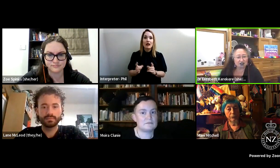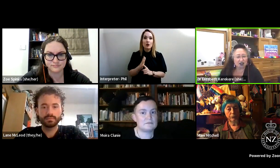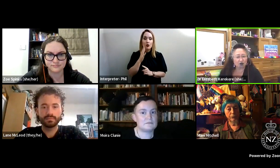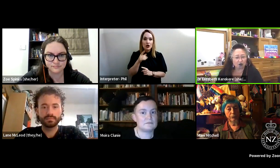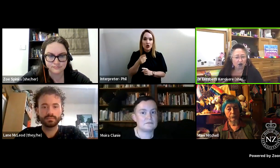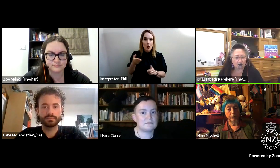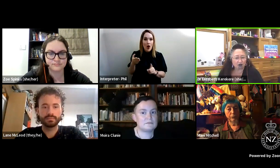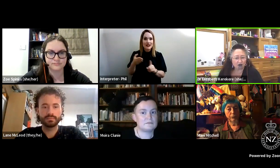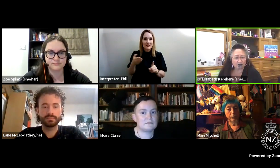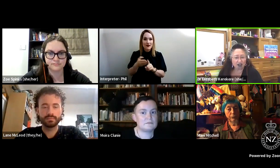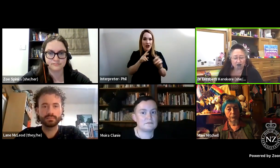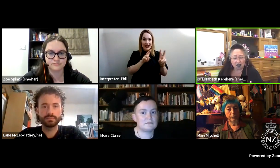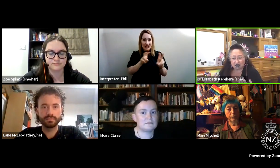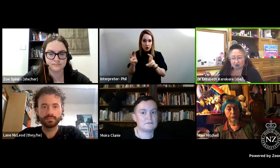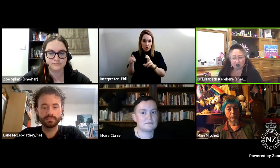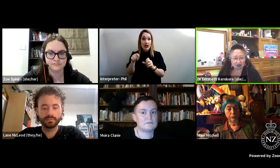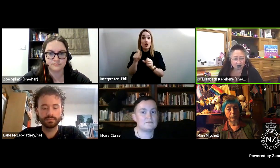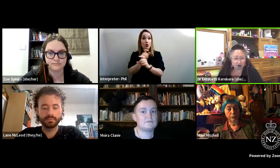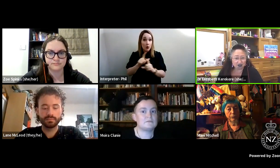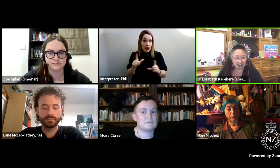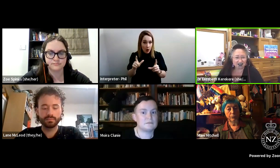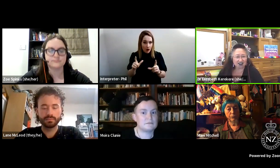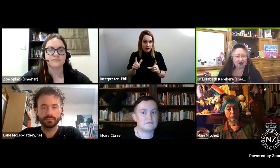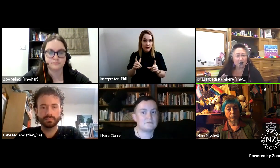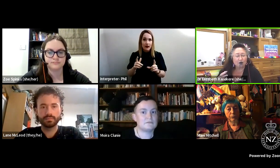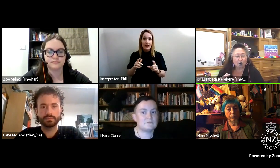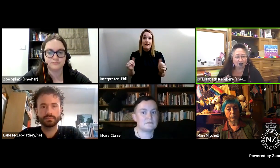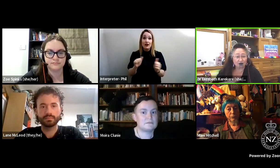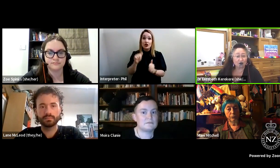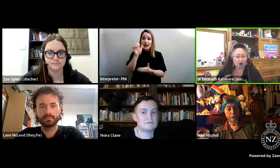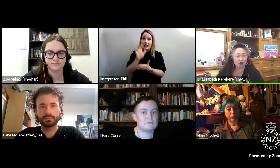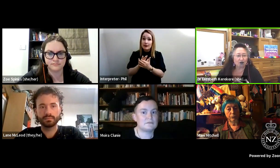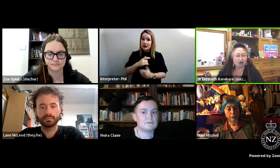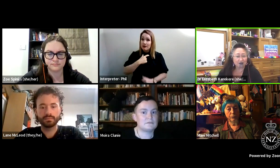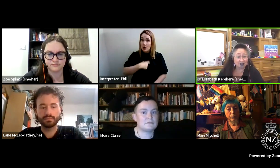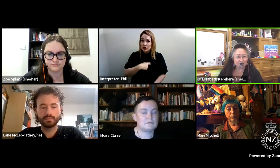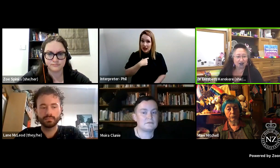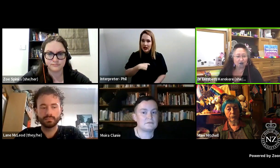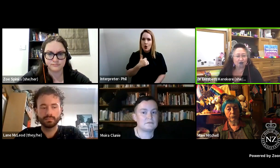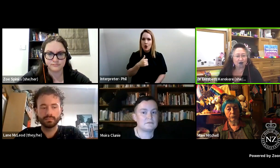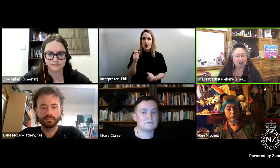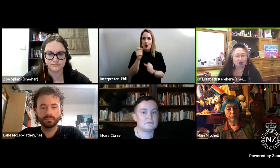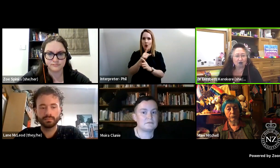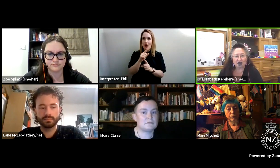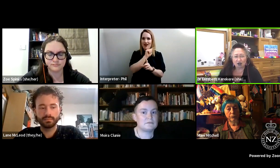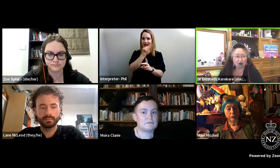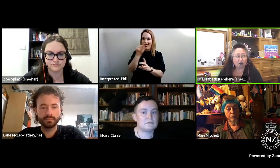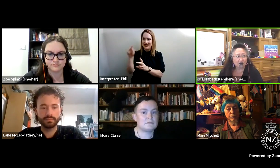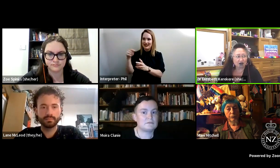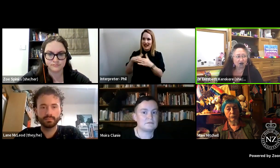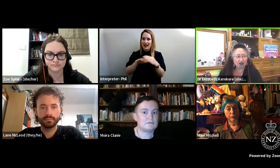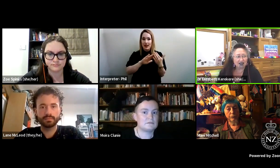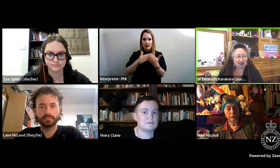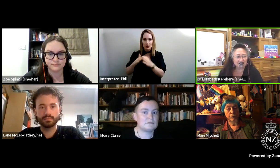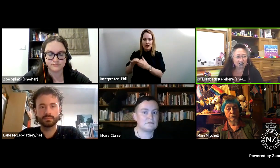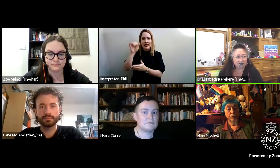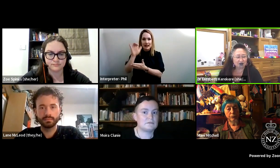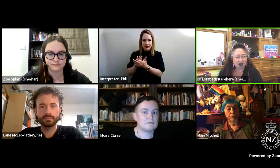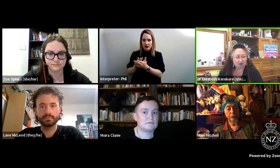issues that you are aware of, that you've experienced personally, or you're aware of happening to other people in the community or your whānau,